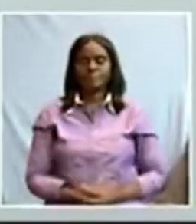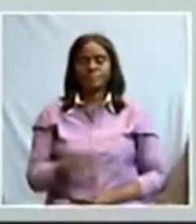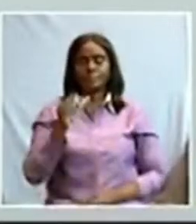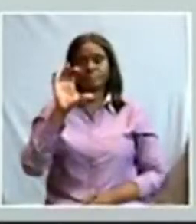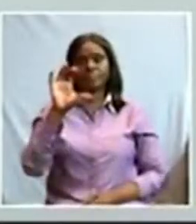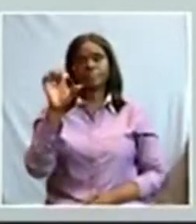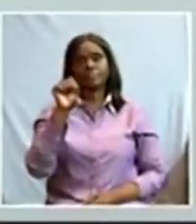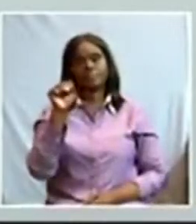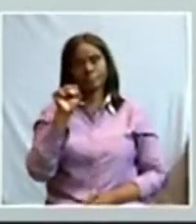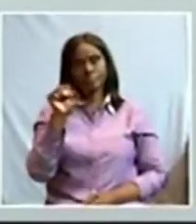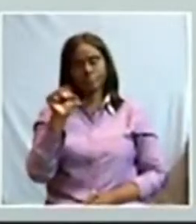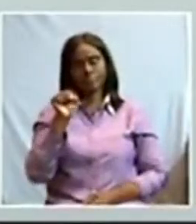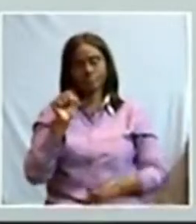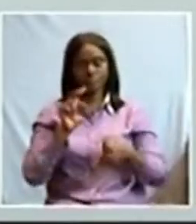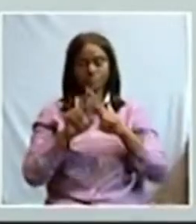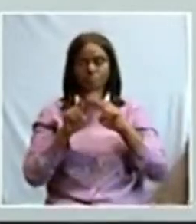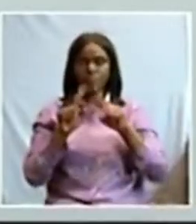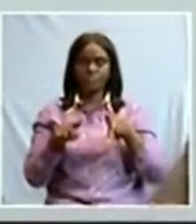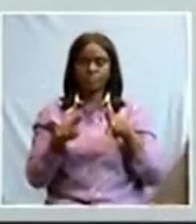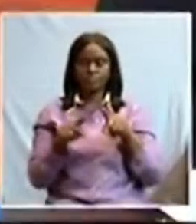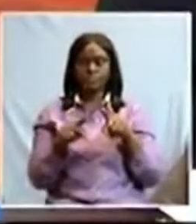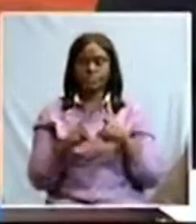CS. Chair,